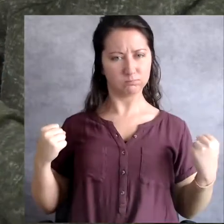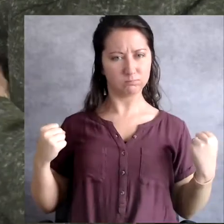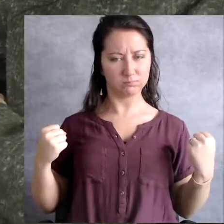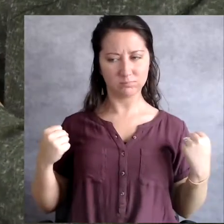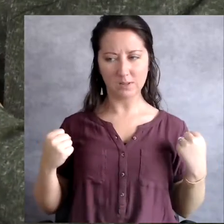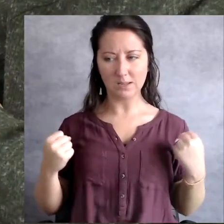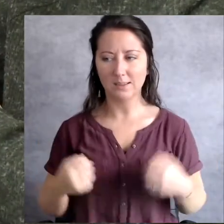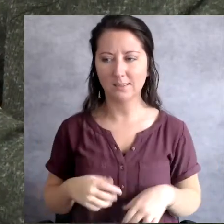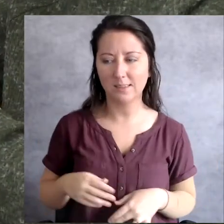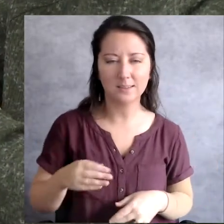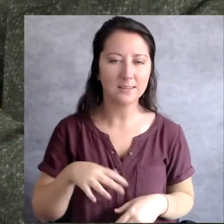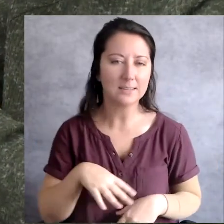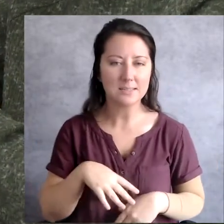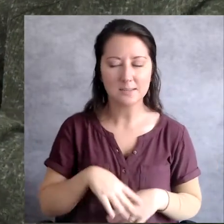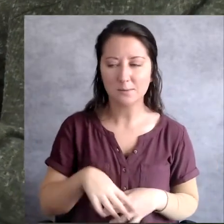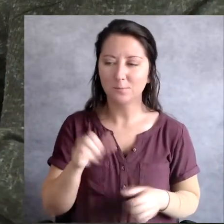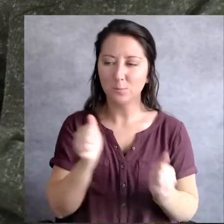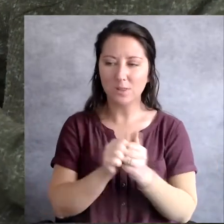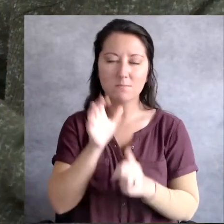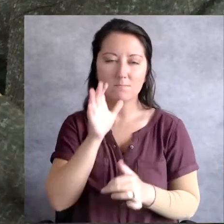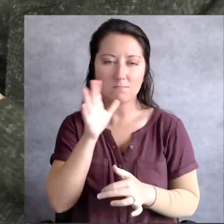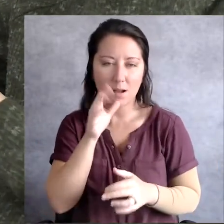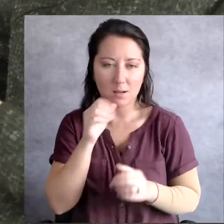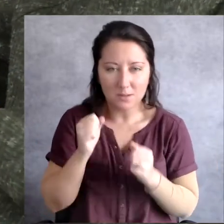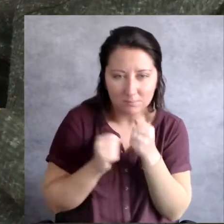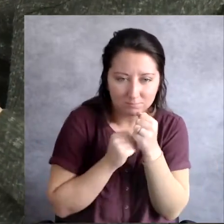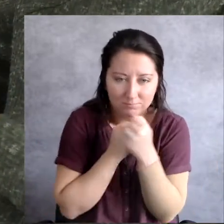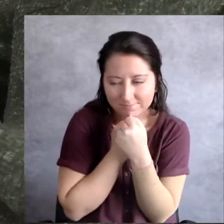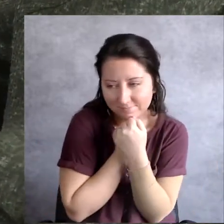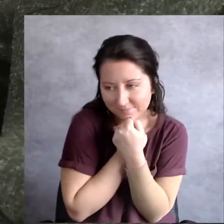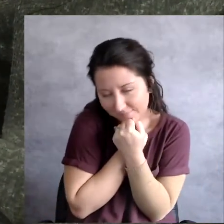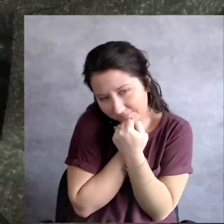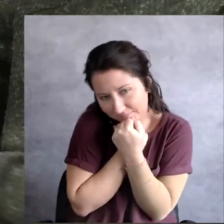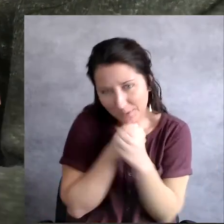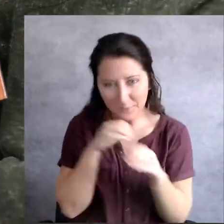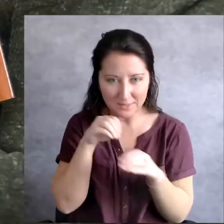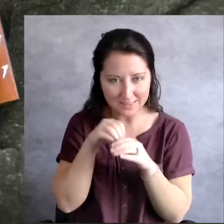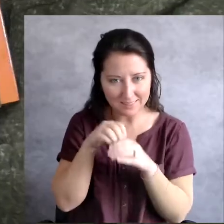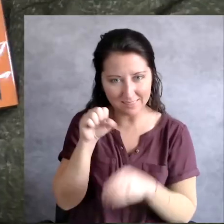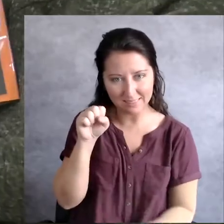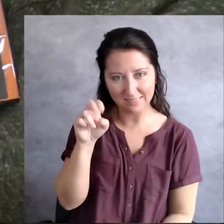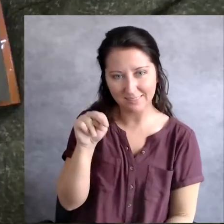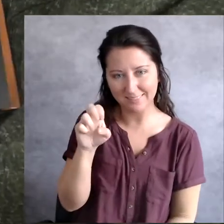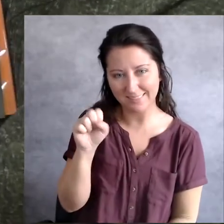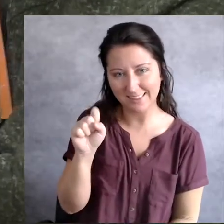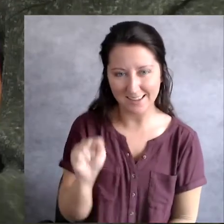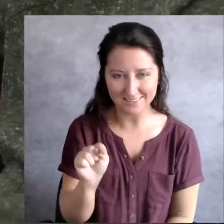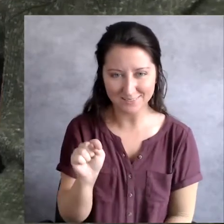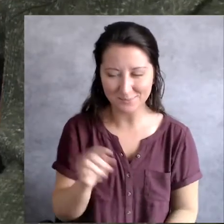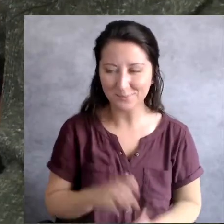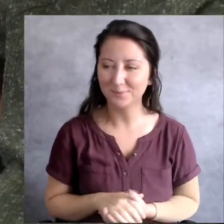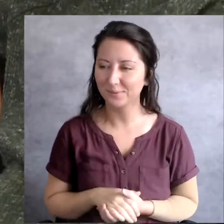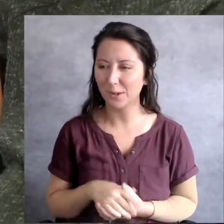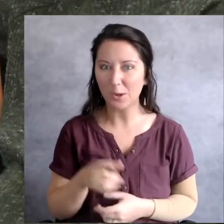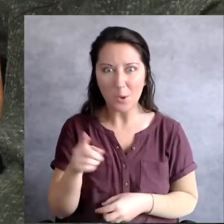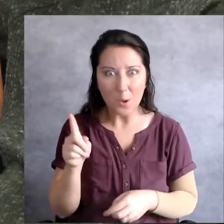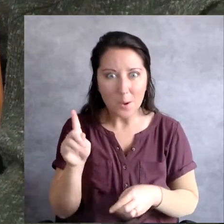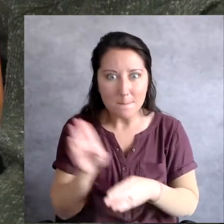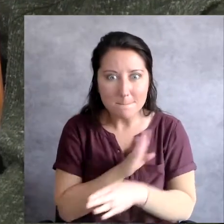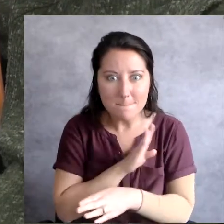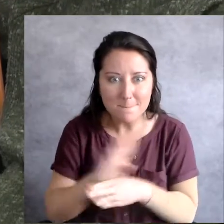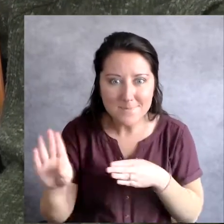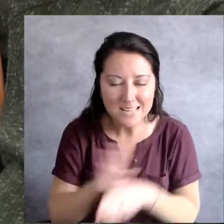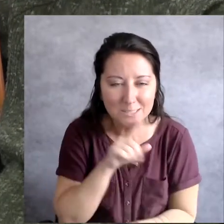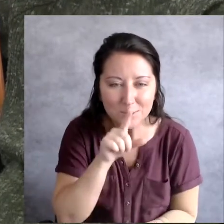Then cuddle up close with Mama in your nest. What a busy bird you've